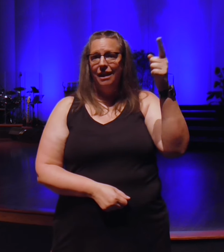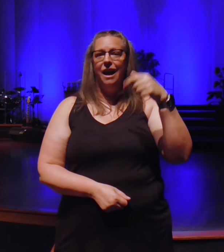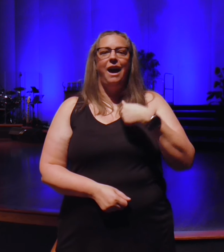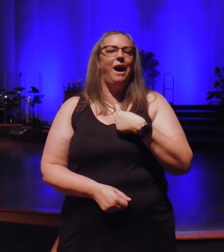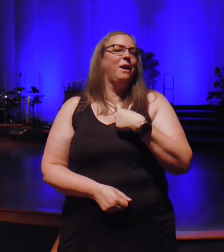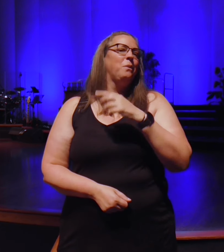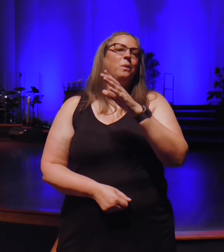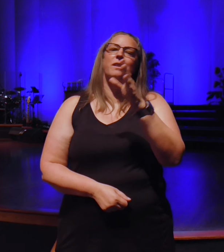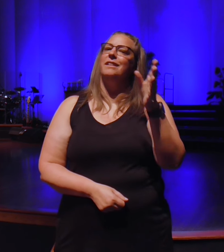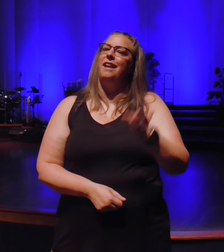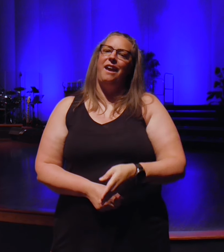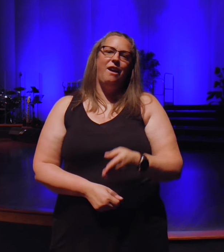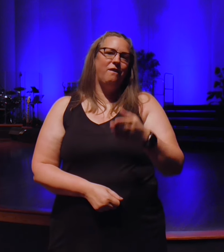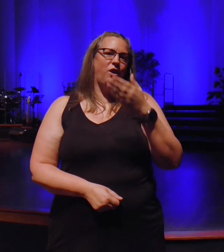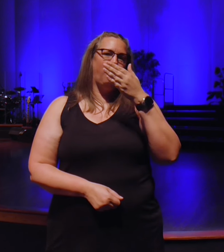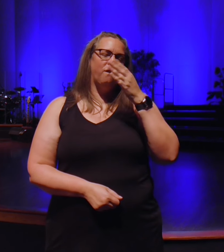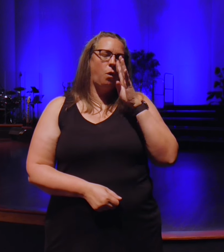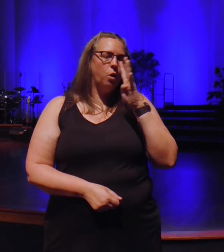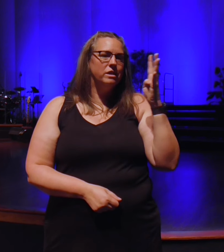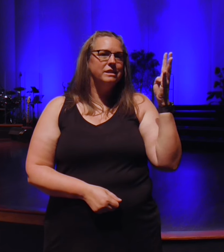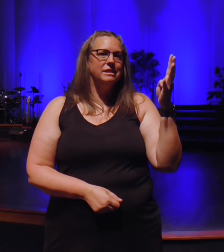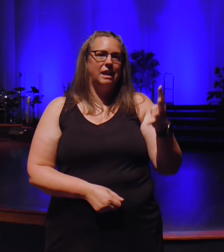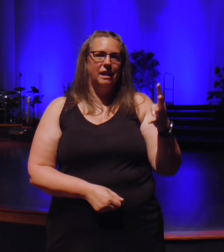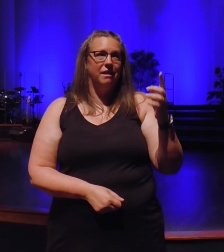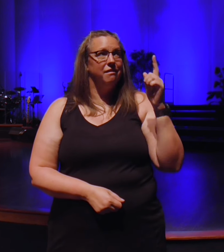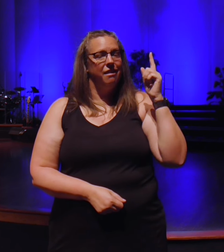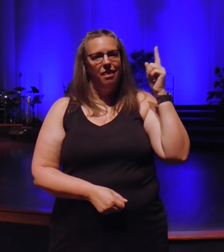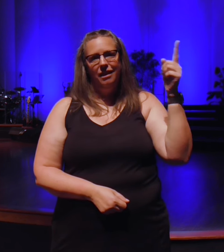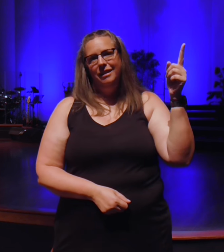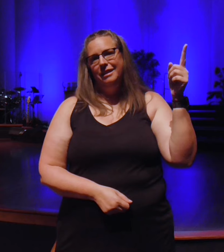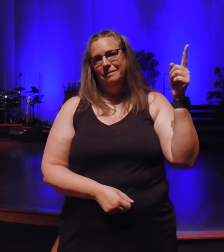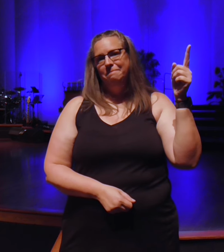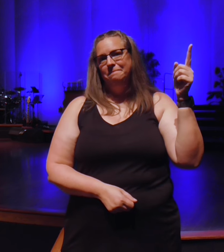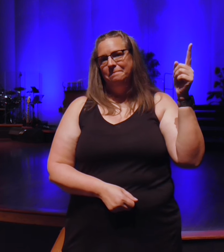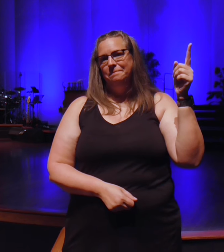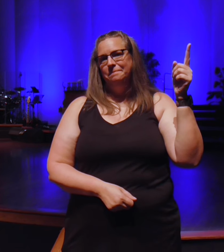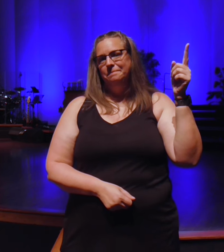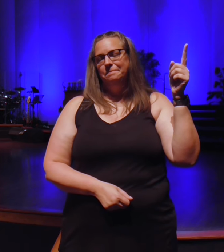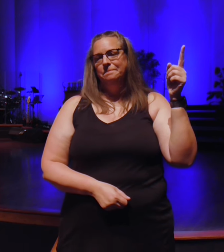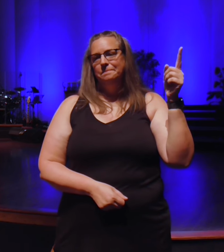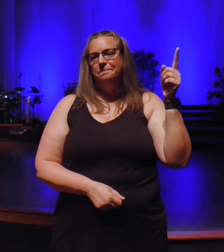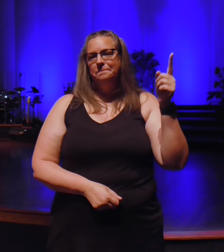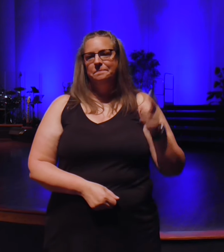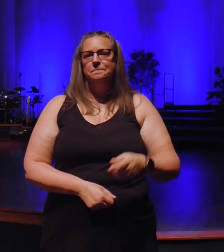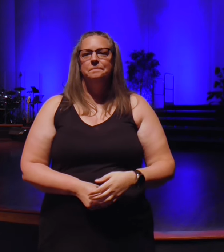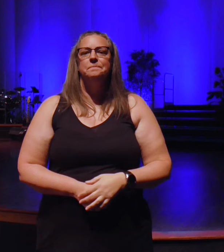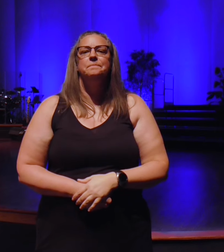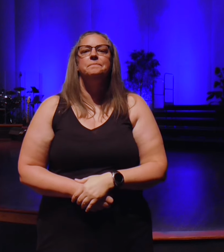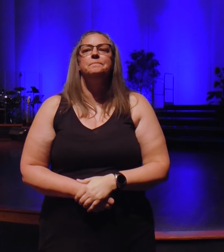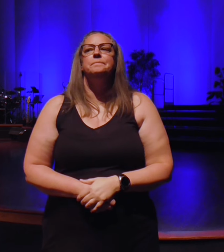thee. I will never forsake thee.